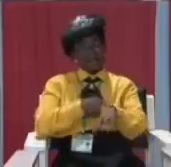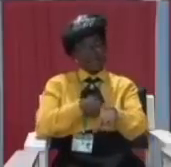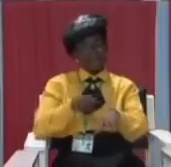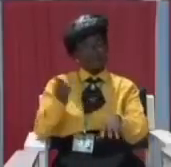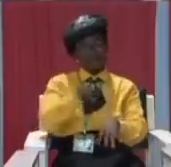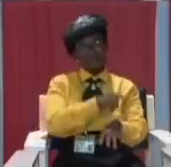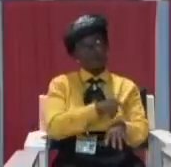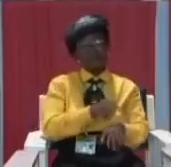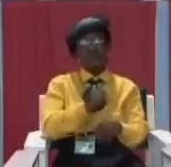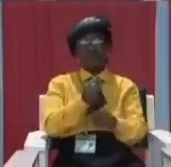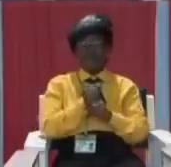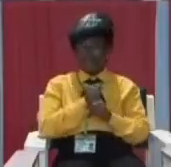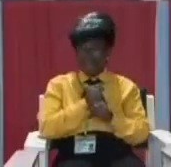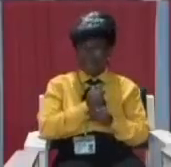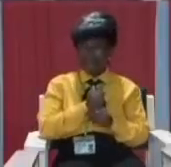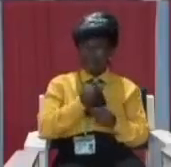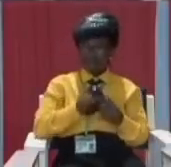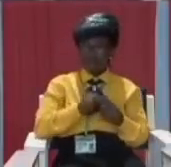are so tired,